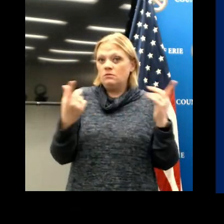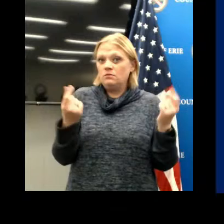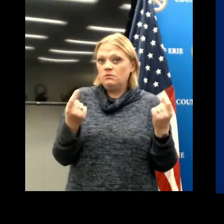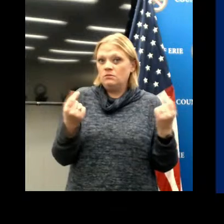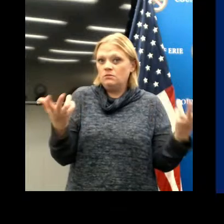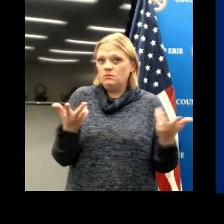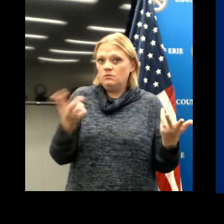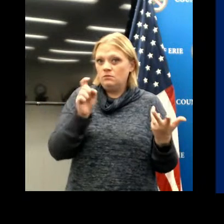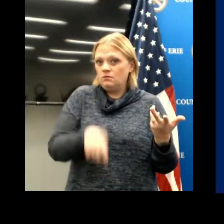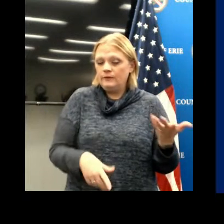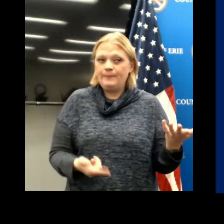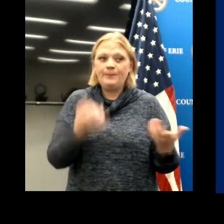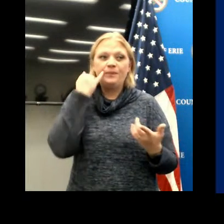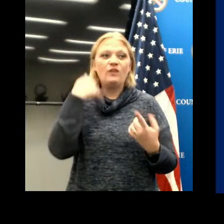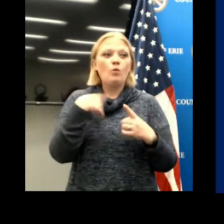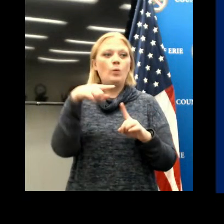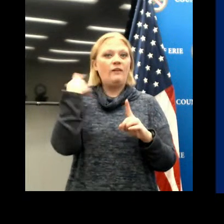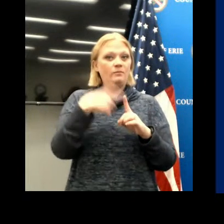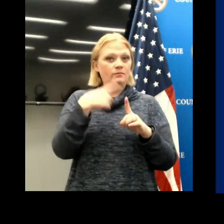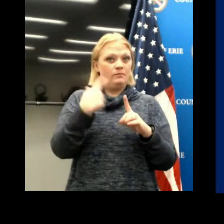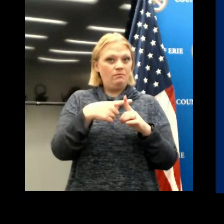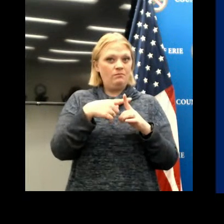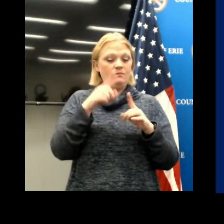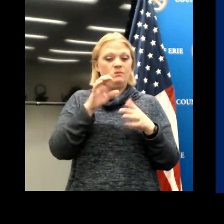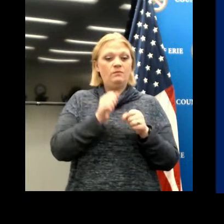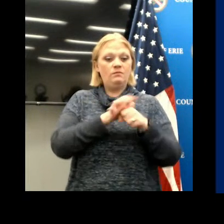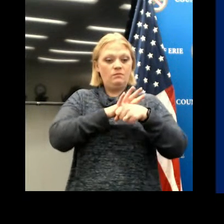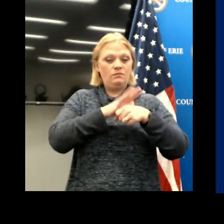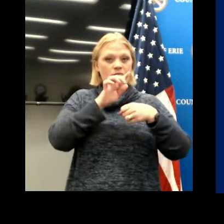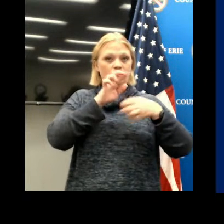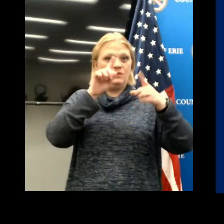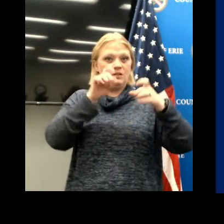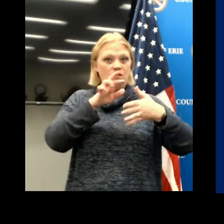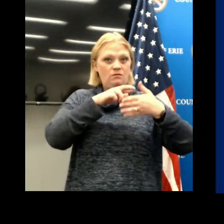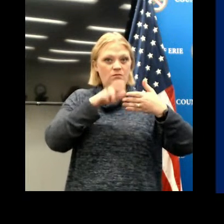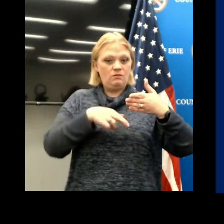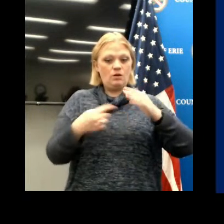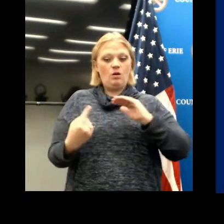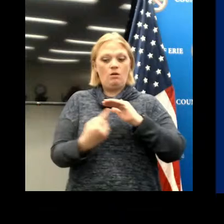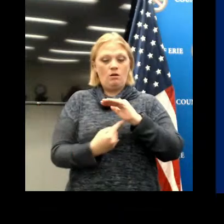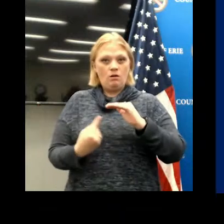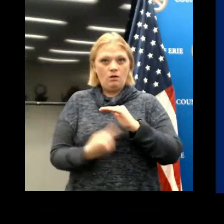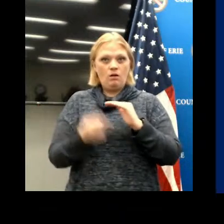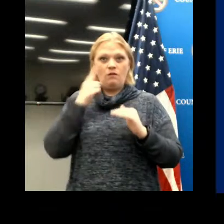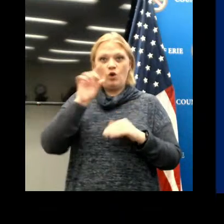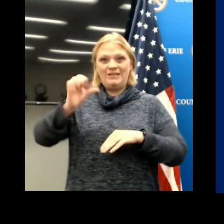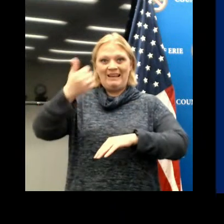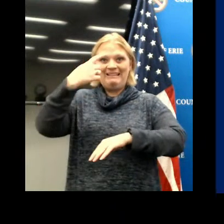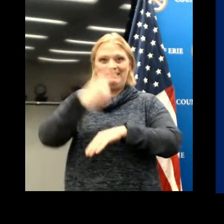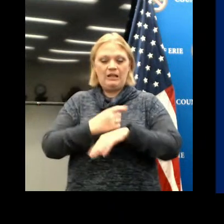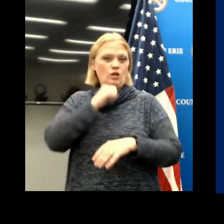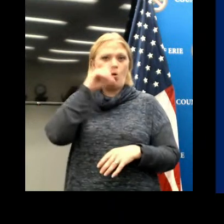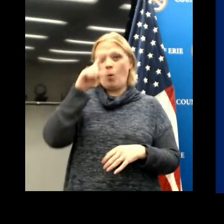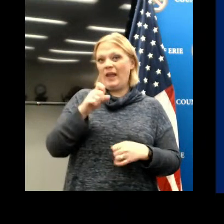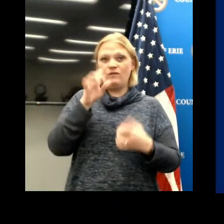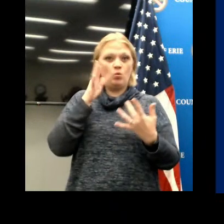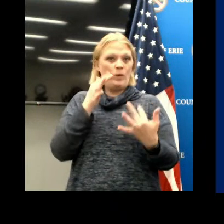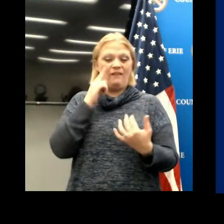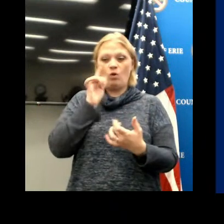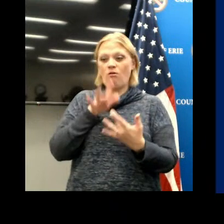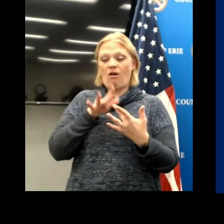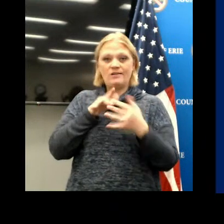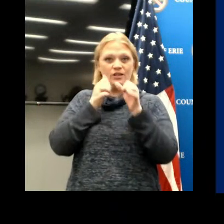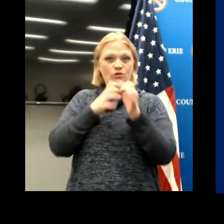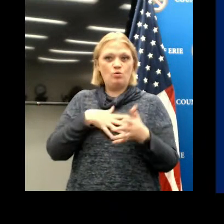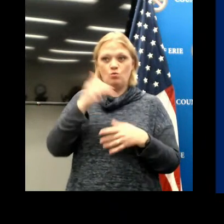If you have a positive COVID-19 test result, isolate for 10 days. You don't have to wait for a contact tracer to call you